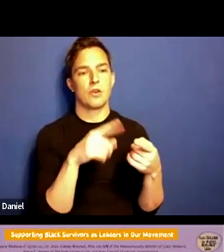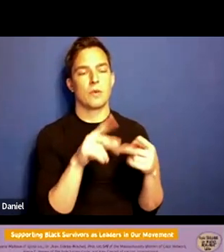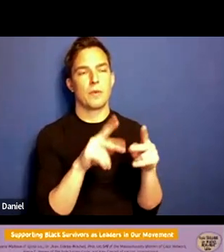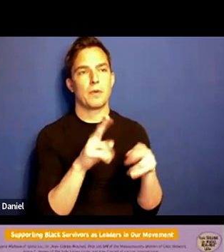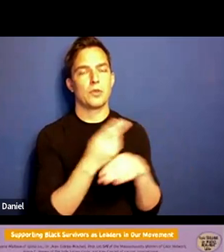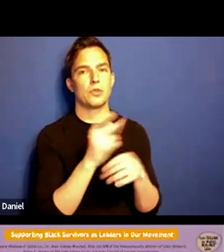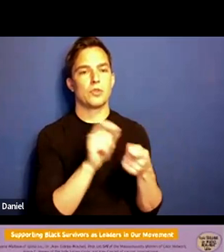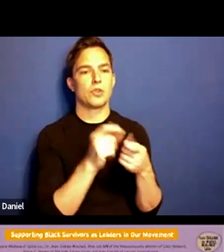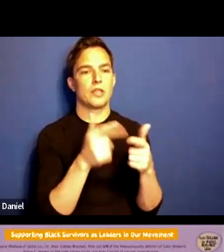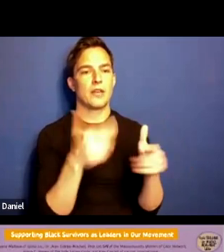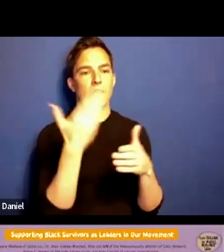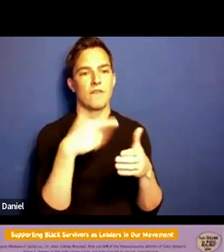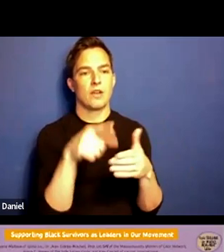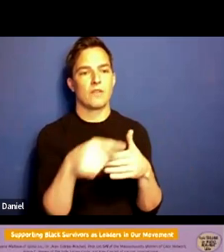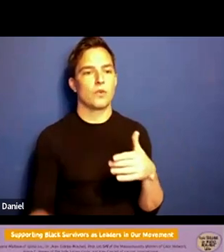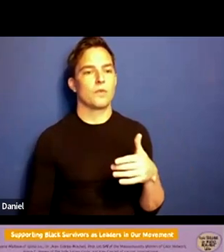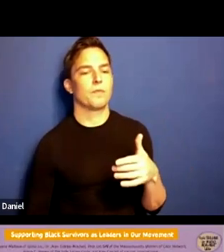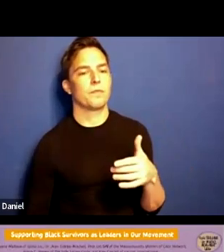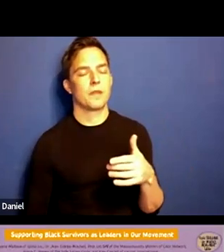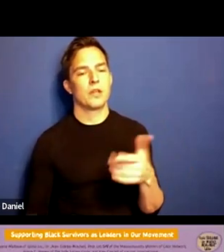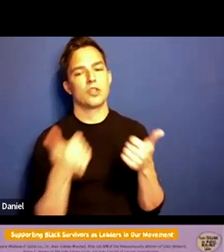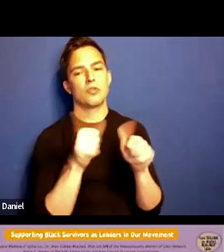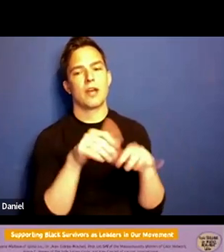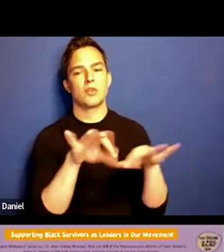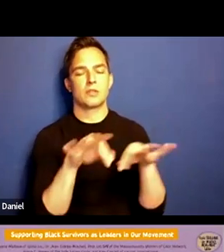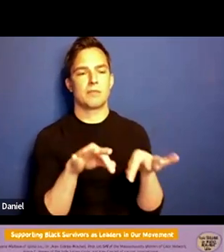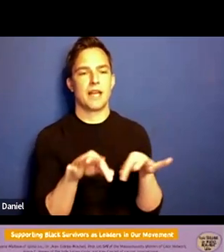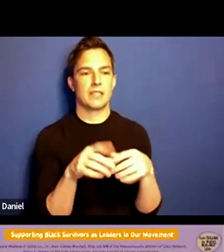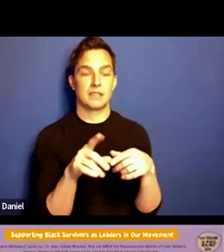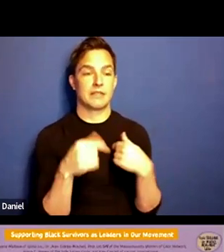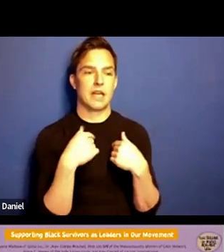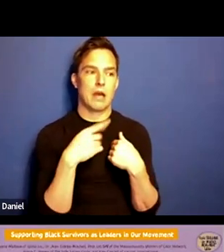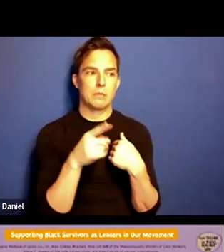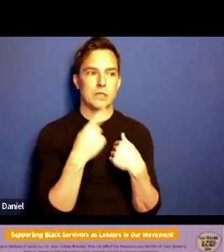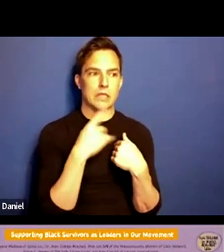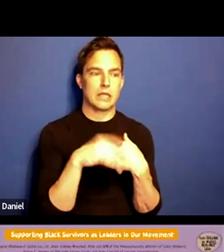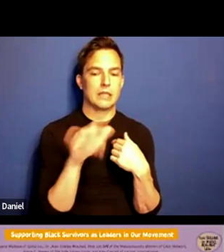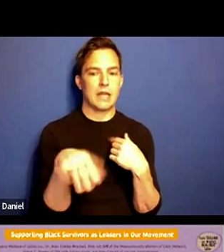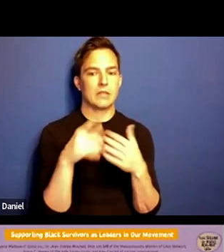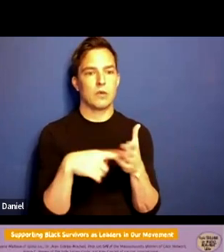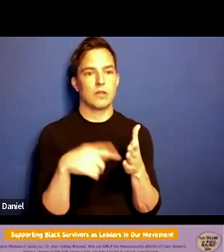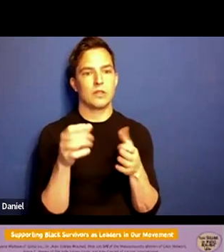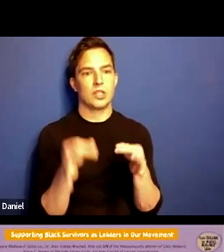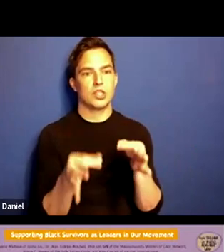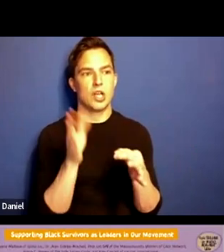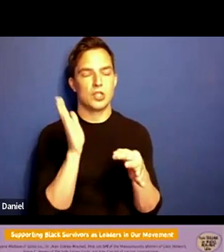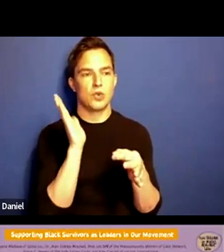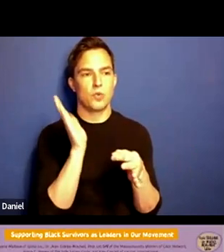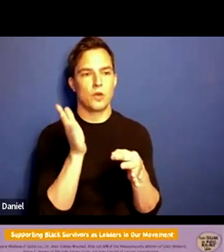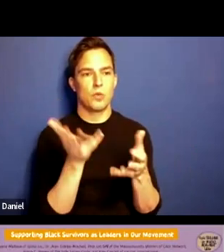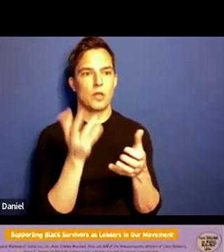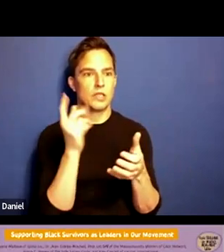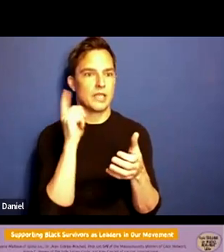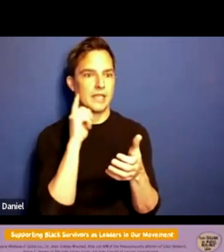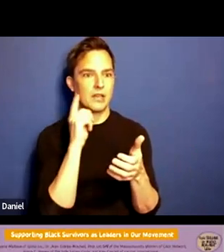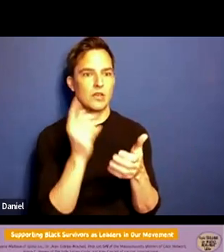in front of you and try to explain, well, I'm just saying that, or that's what the judge is going to want to hear, or whatever they do